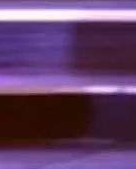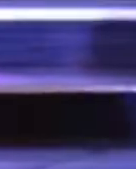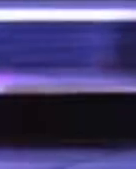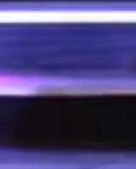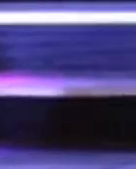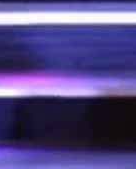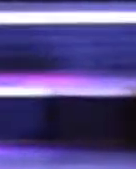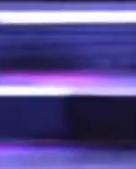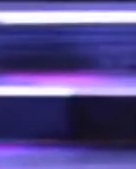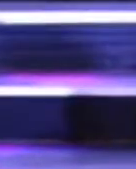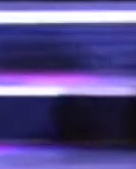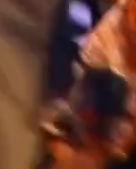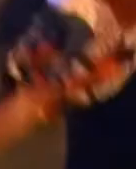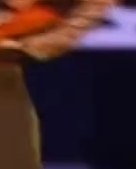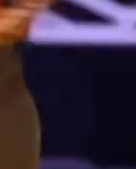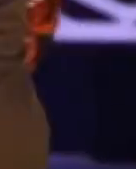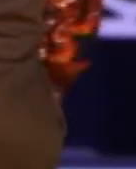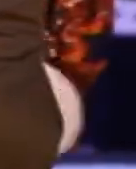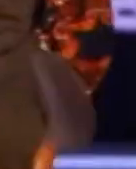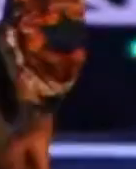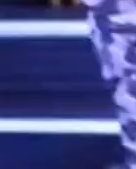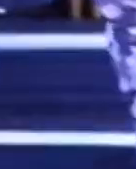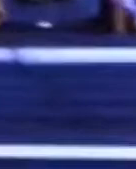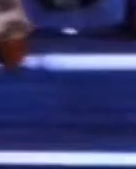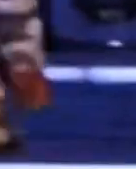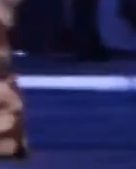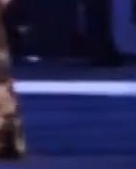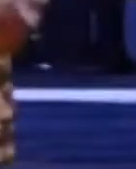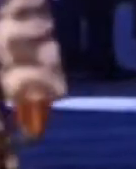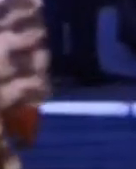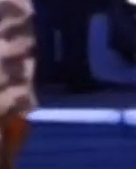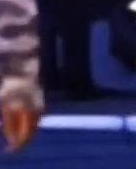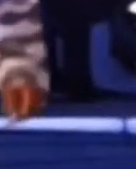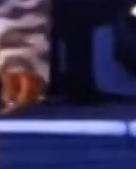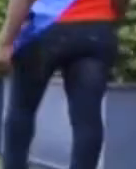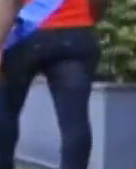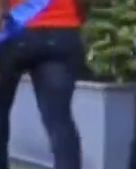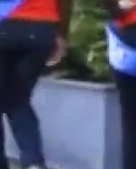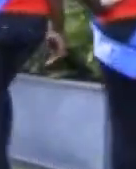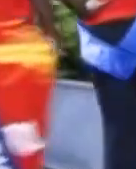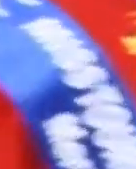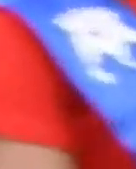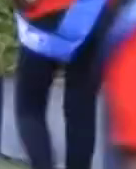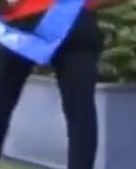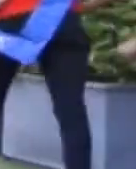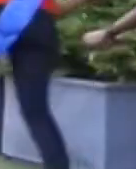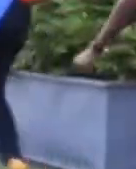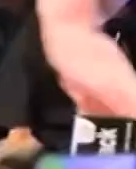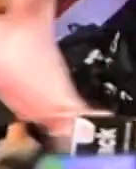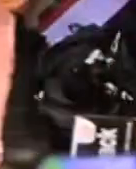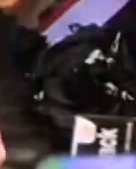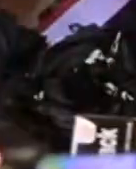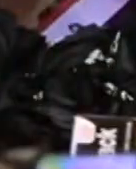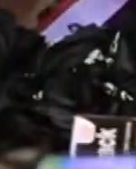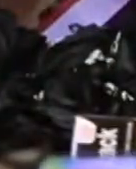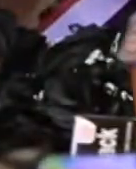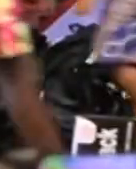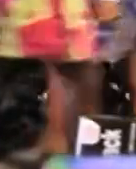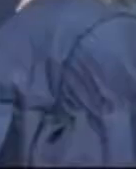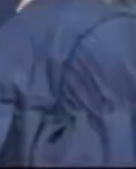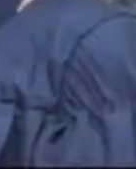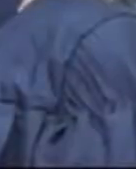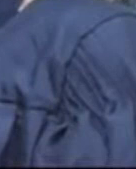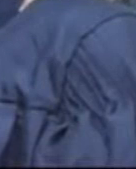Vera Beauty College. Vera Beauty and Fashion College, with branches in Nairobi, Eldoret, Thika,